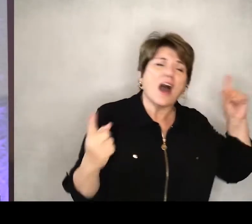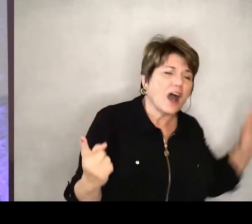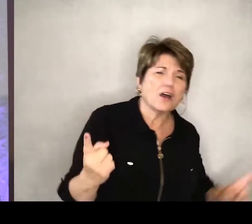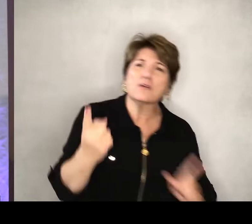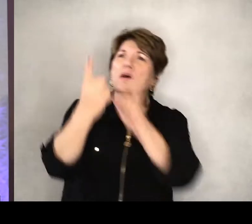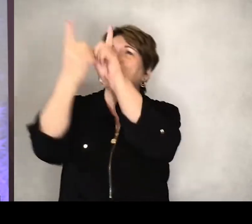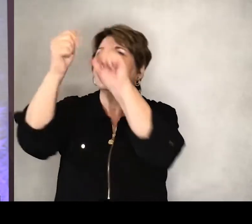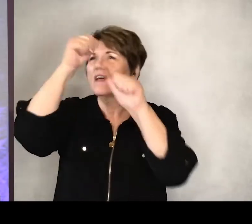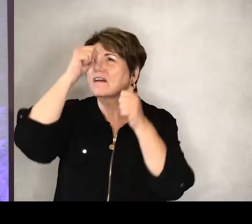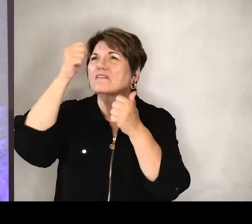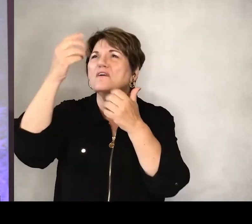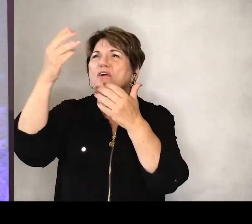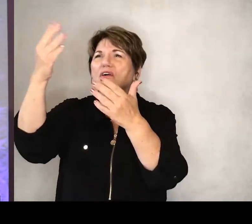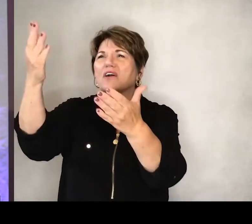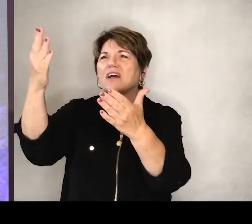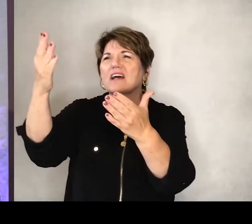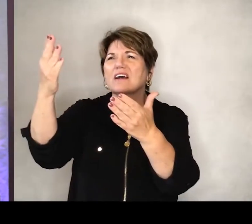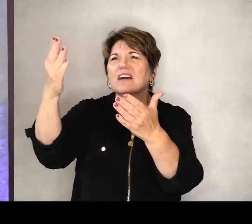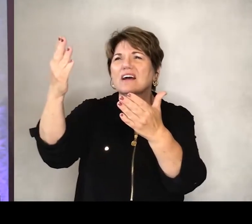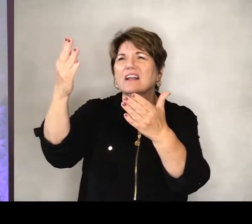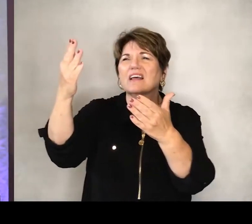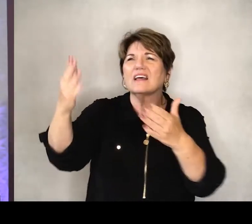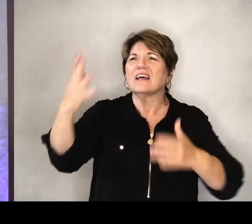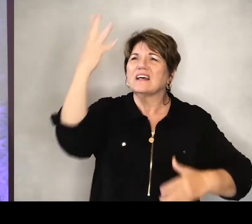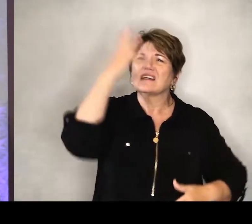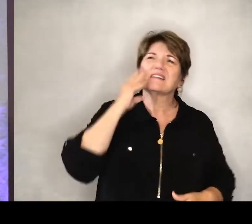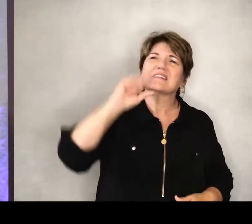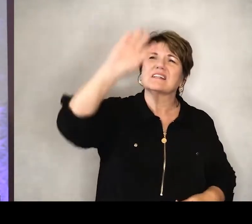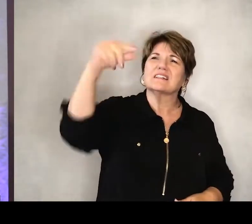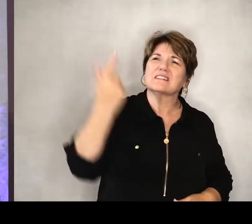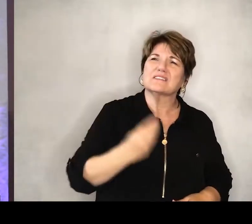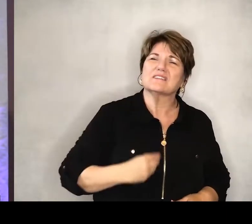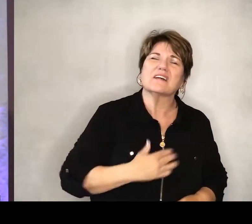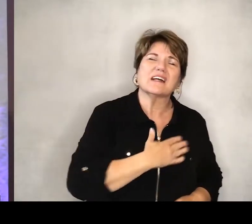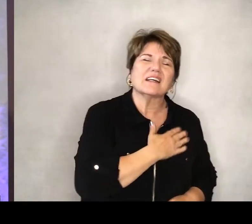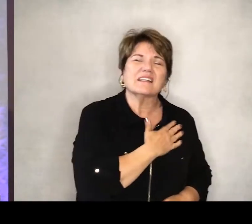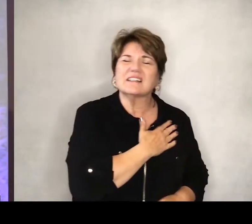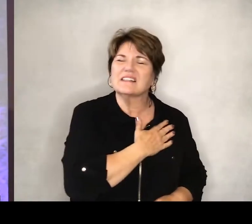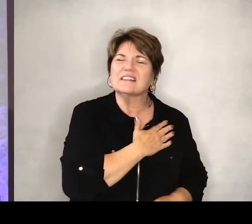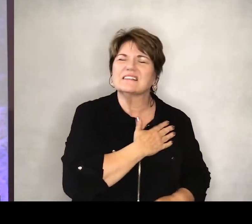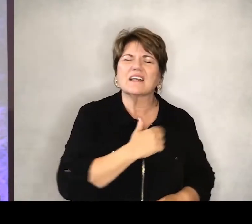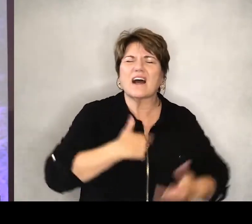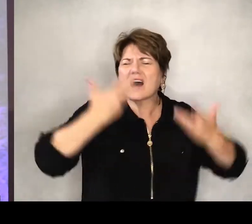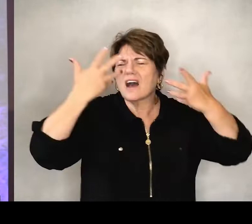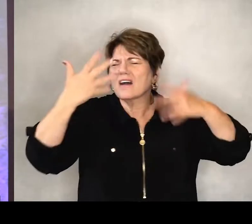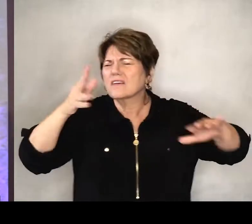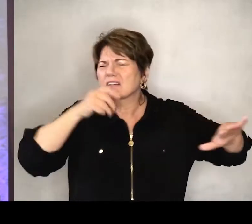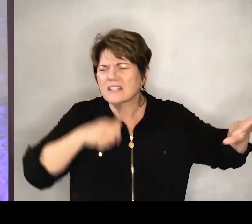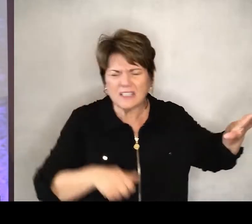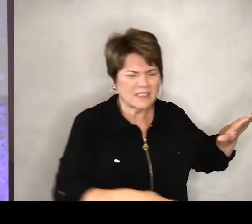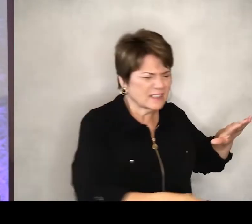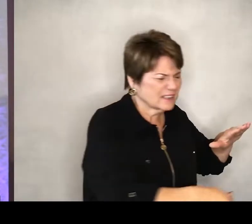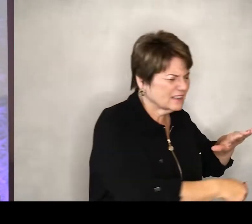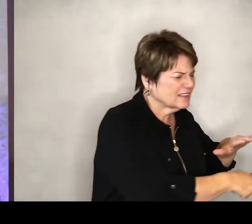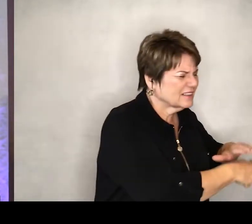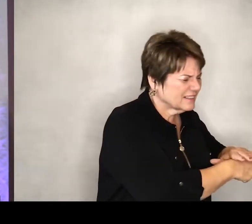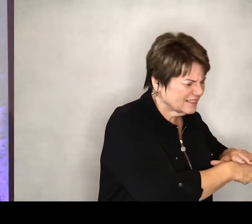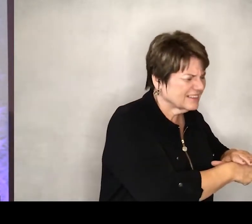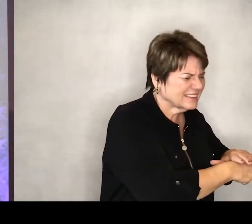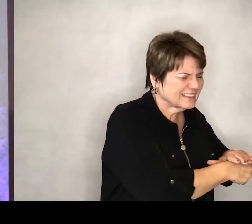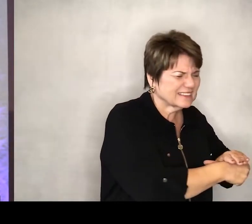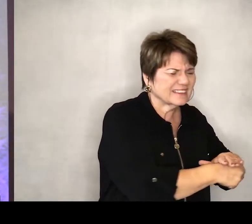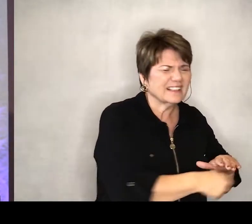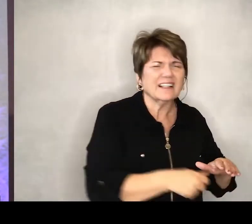to the Father, I fall into grace. I'm done with the hiding,